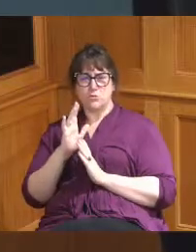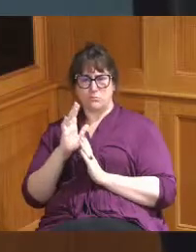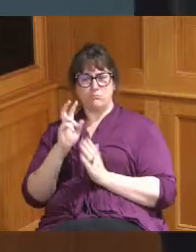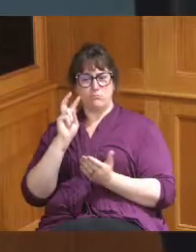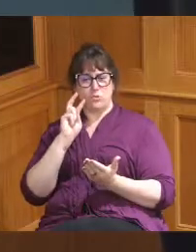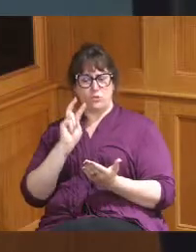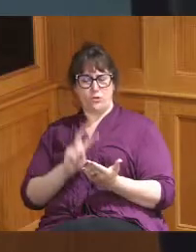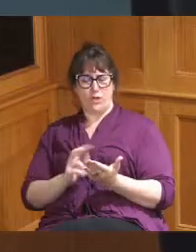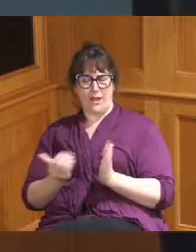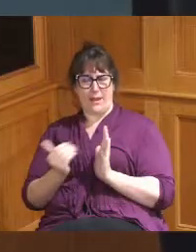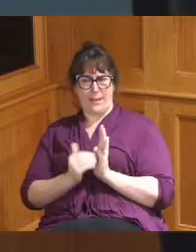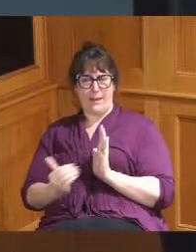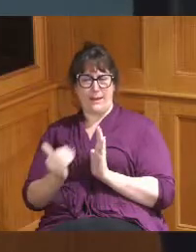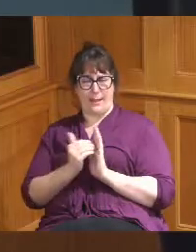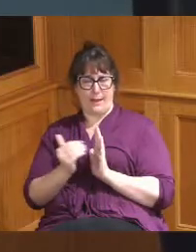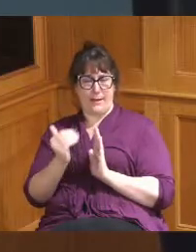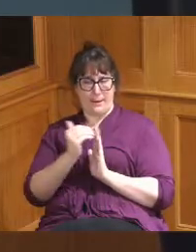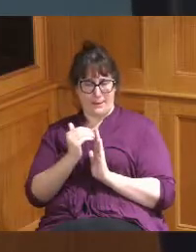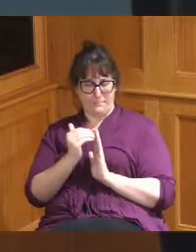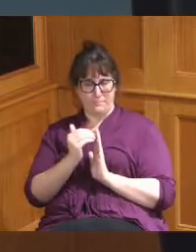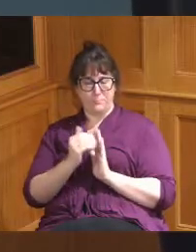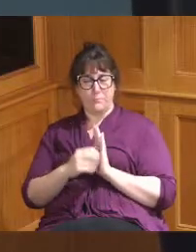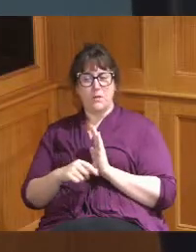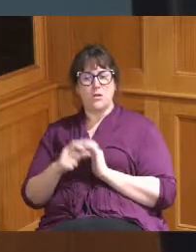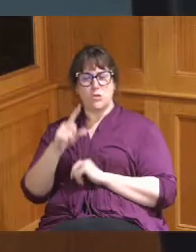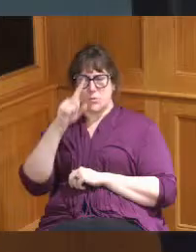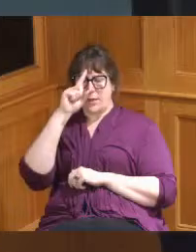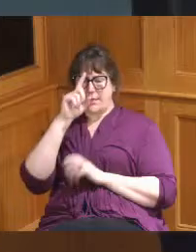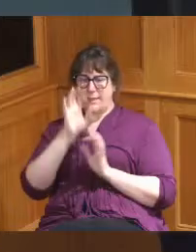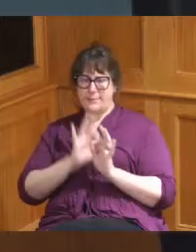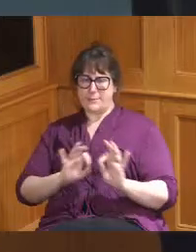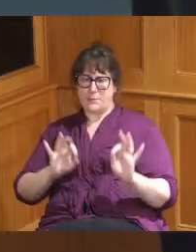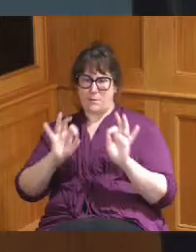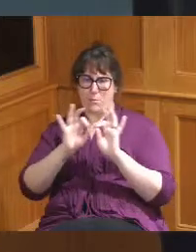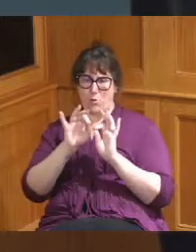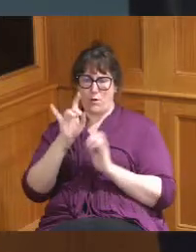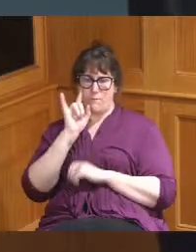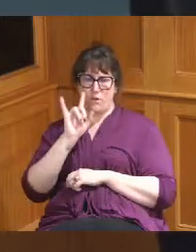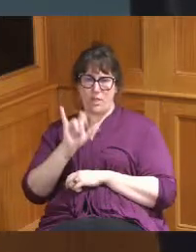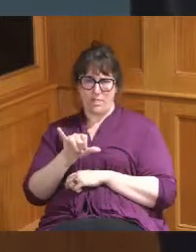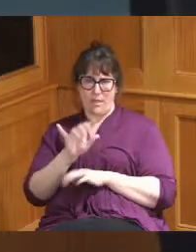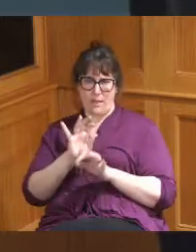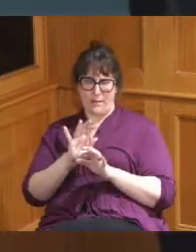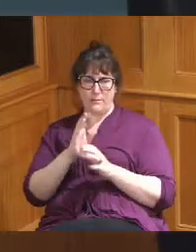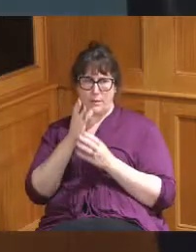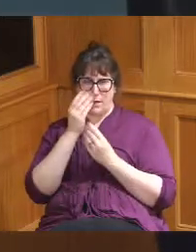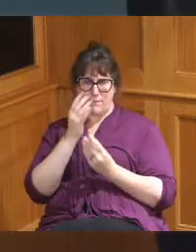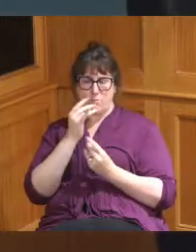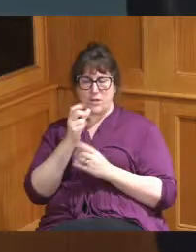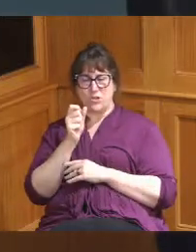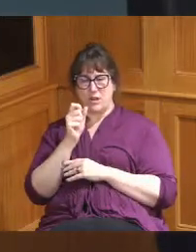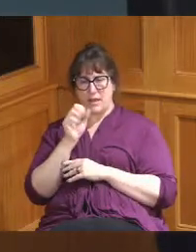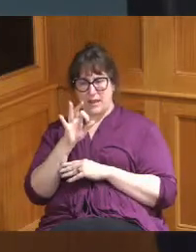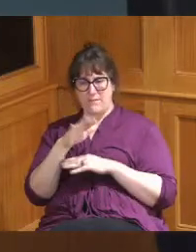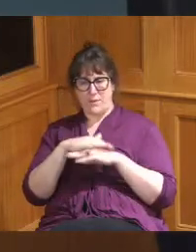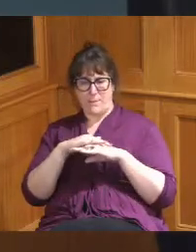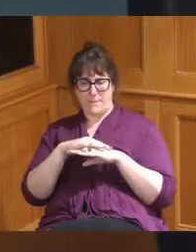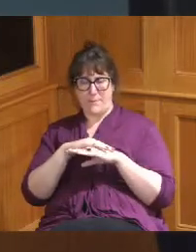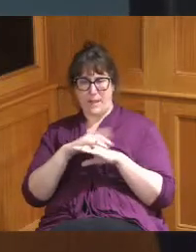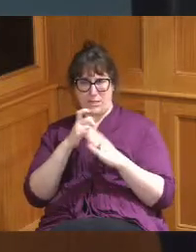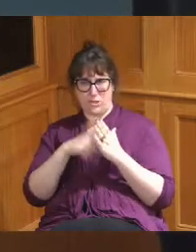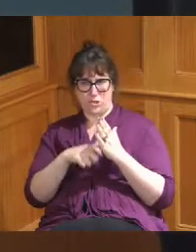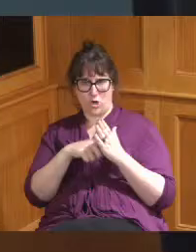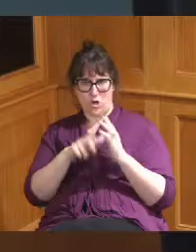again. So I think it's valuable to have that information. If a base charge were to go